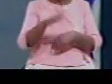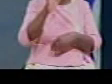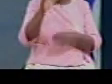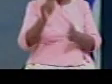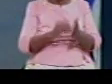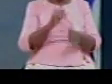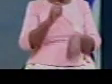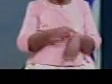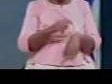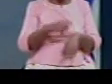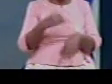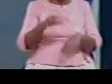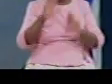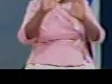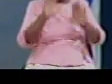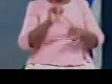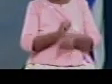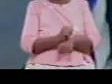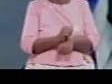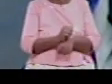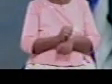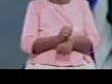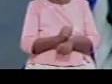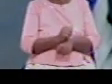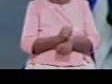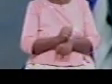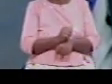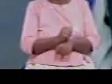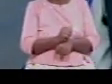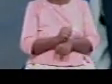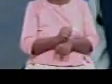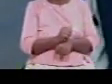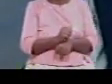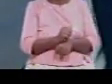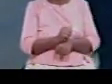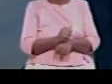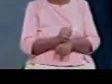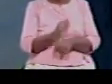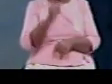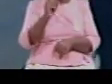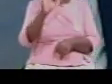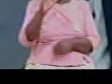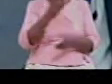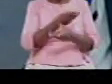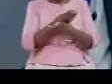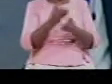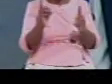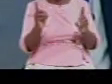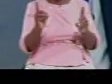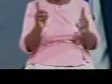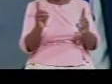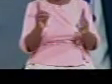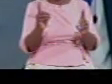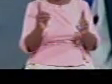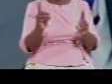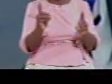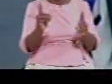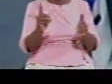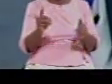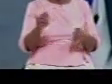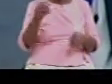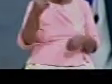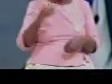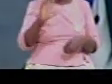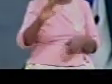time. Let it be my own set time of my deliverance, of my